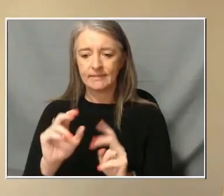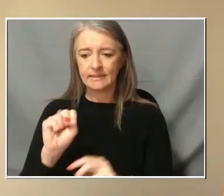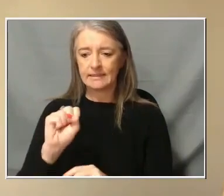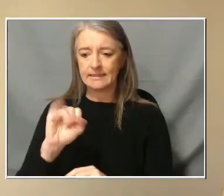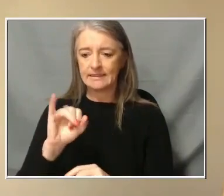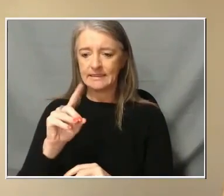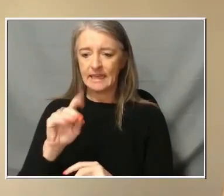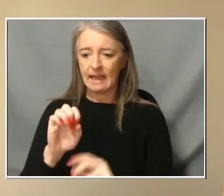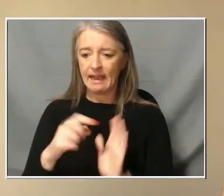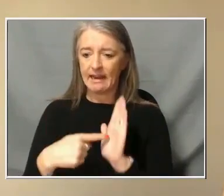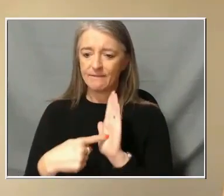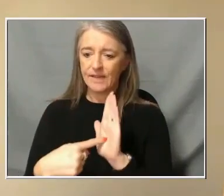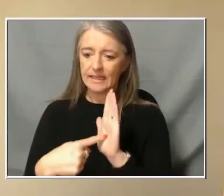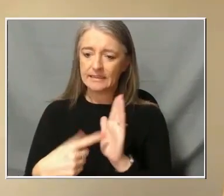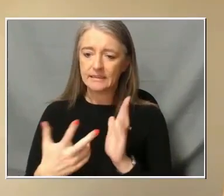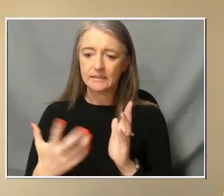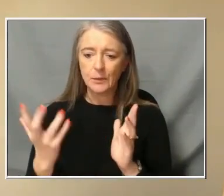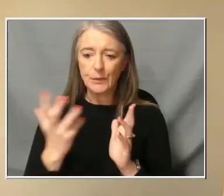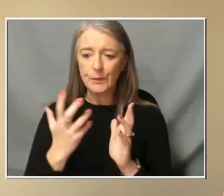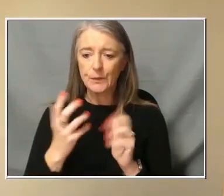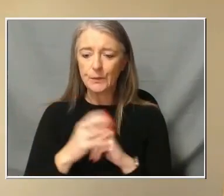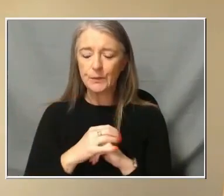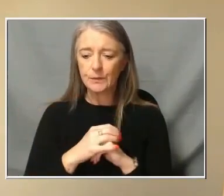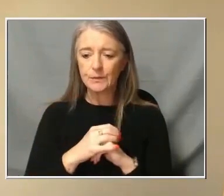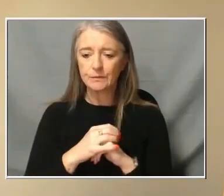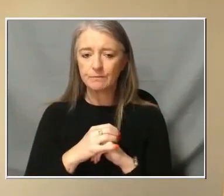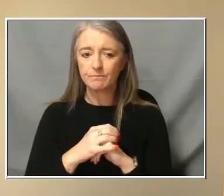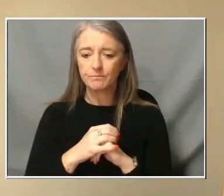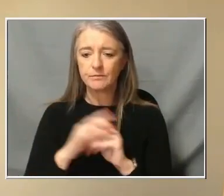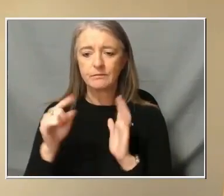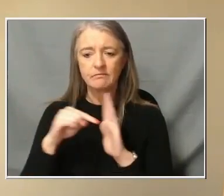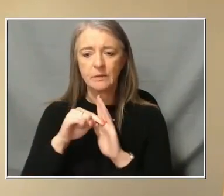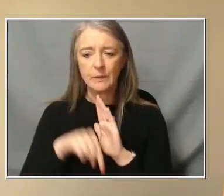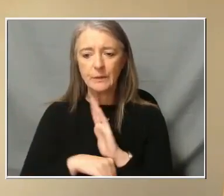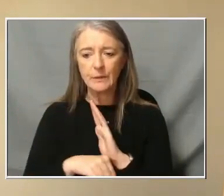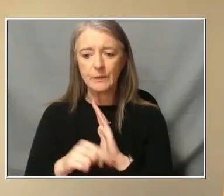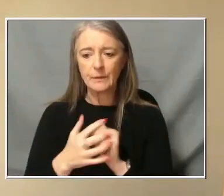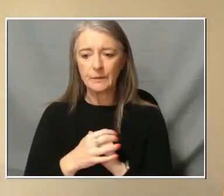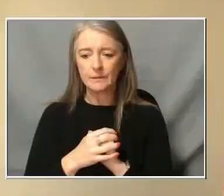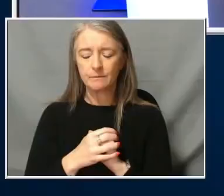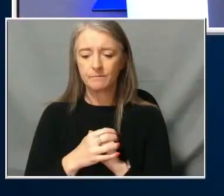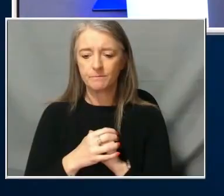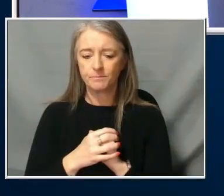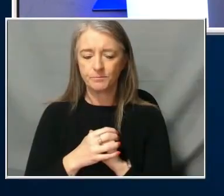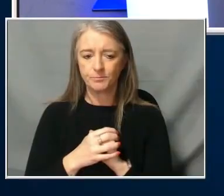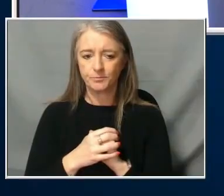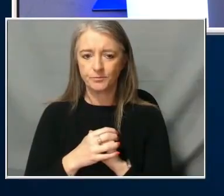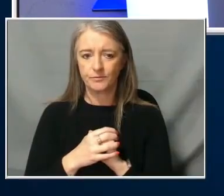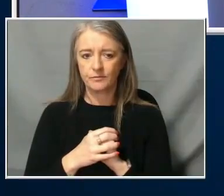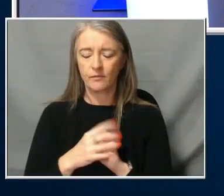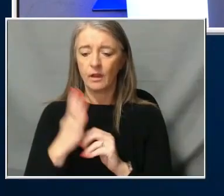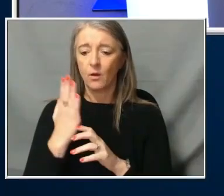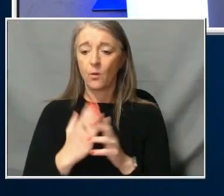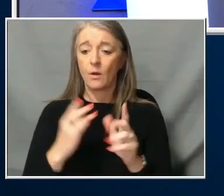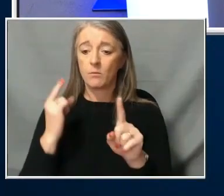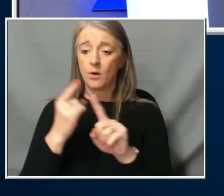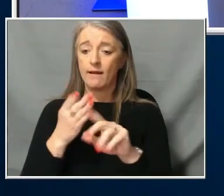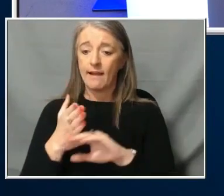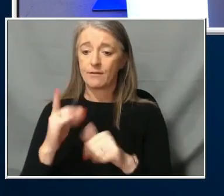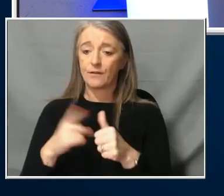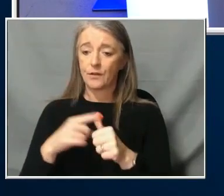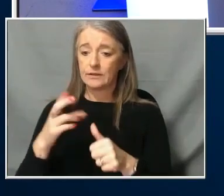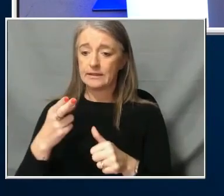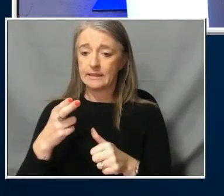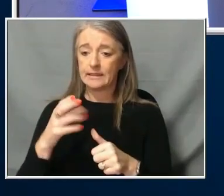the symptoms, they were intense for sure. At one point after the first round, you were in the